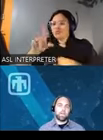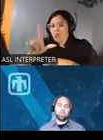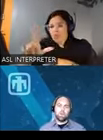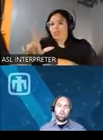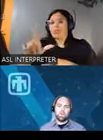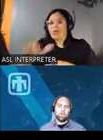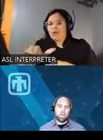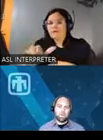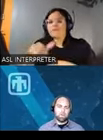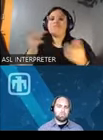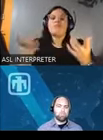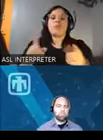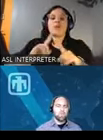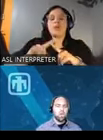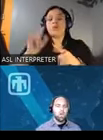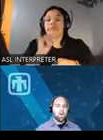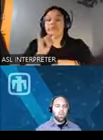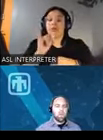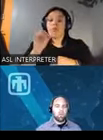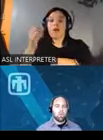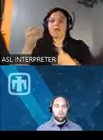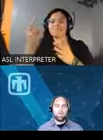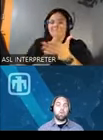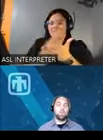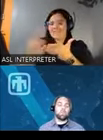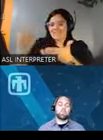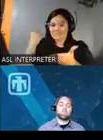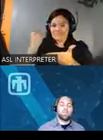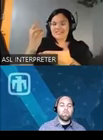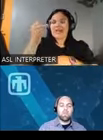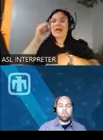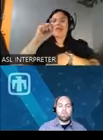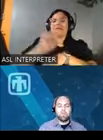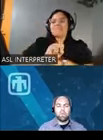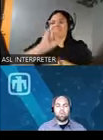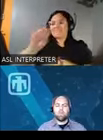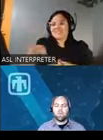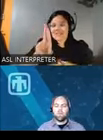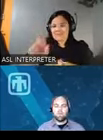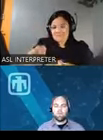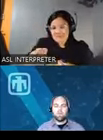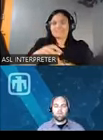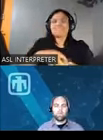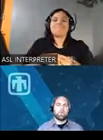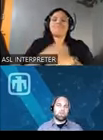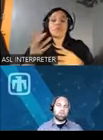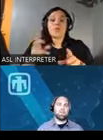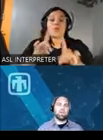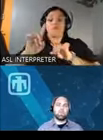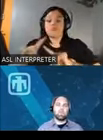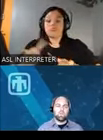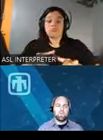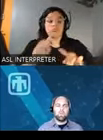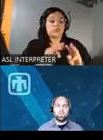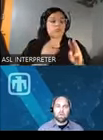ones last week in San Juan. And we are going to transition going forward to bi-monthly or quarterly meetings. So we're going to stay in touch,